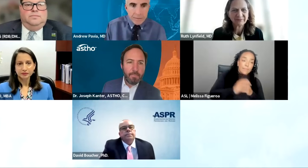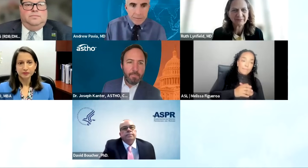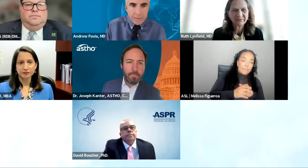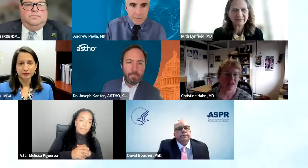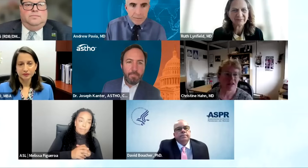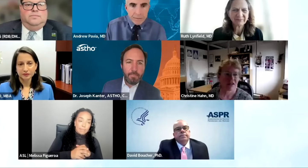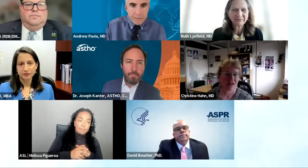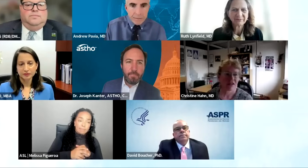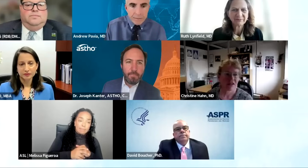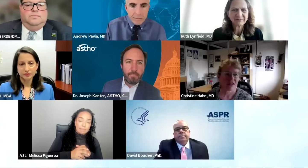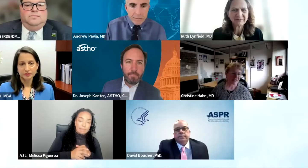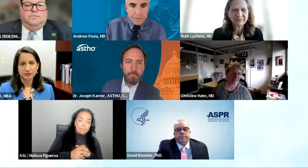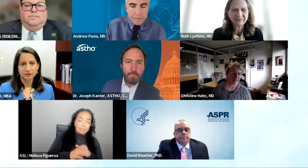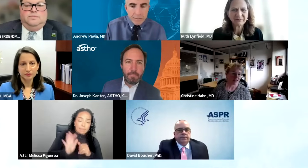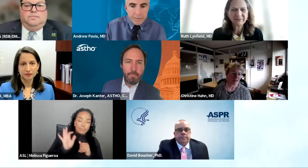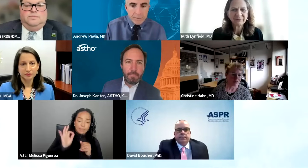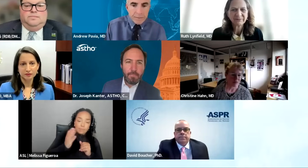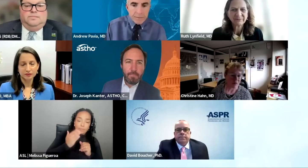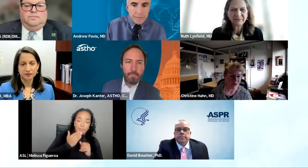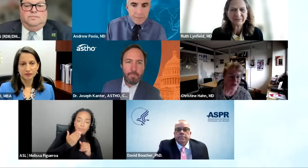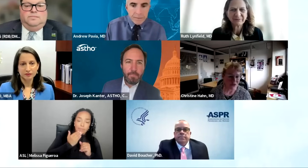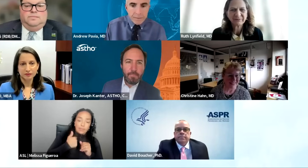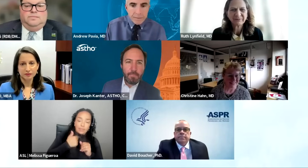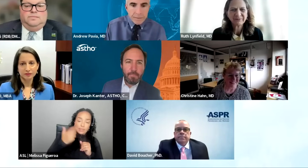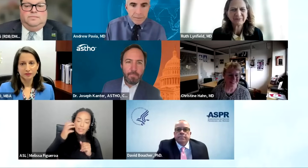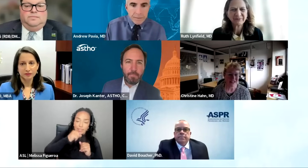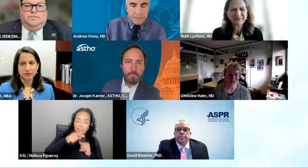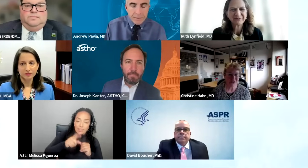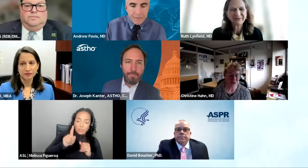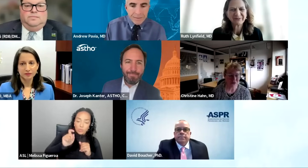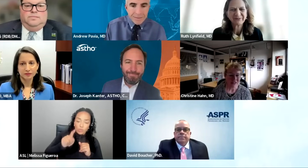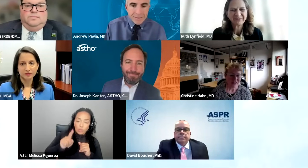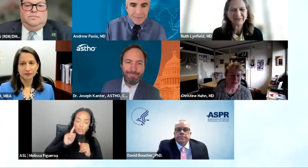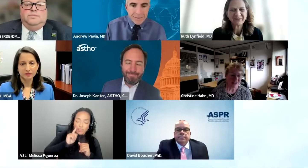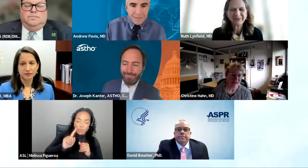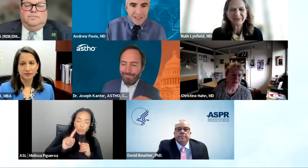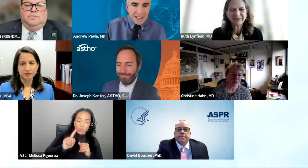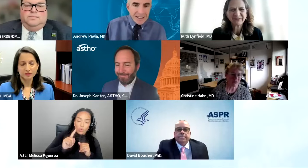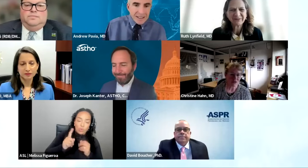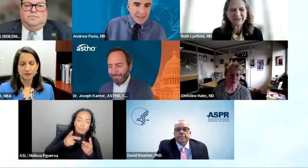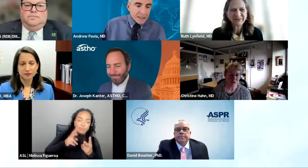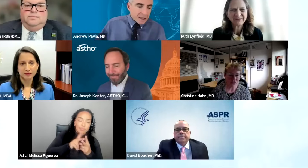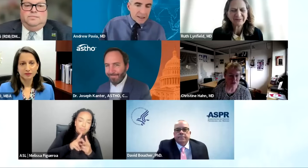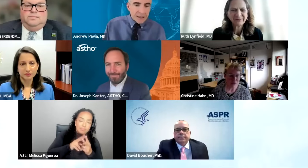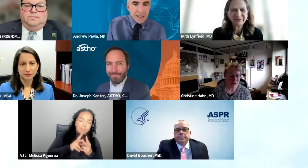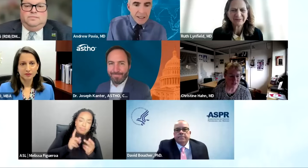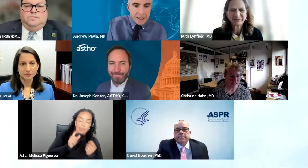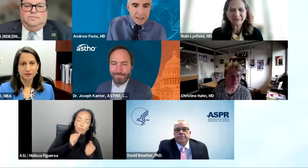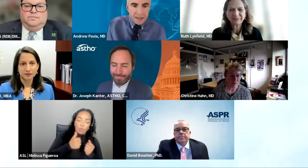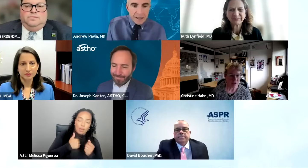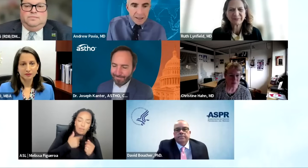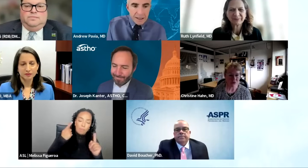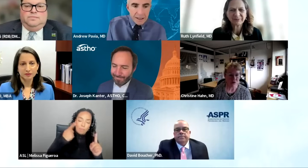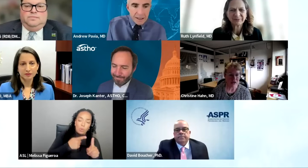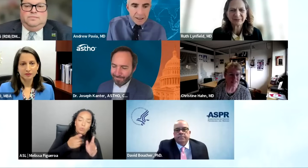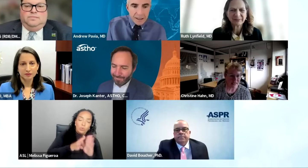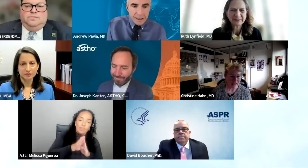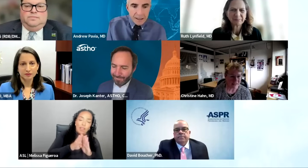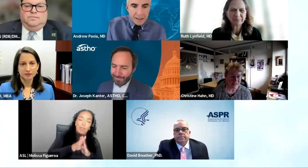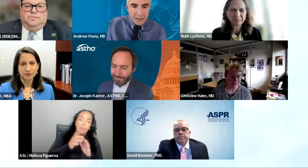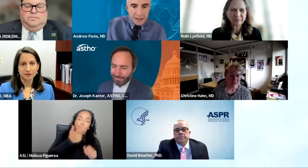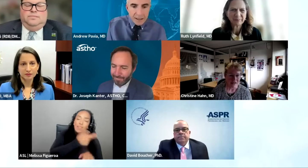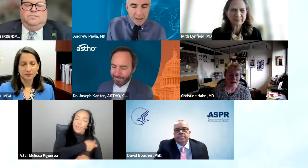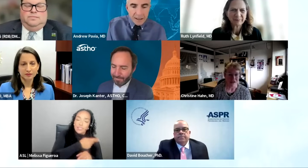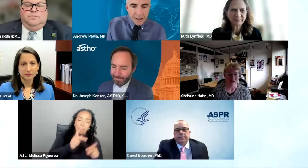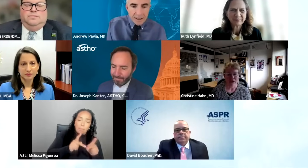Yeah, thank you. I guess this is maybe a question for either of you. There's no point developing a vaccine that people don't want to